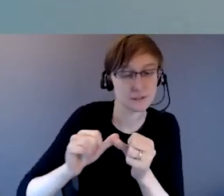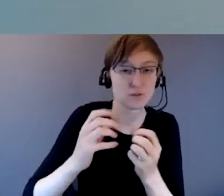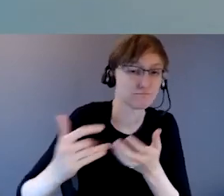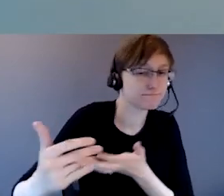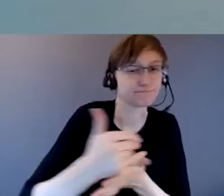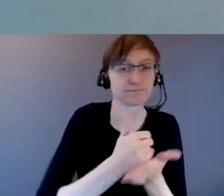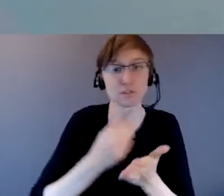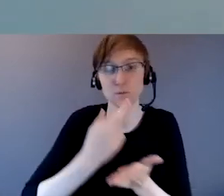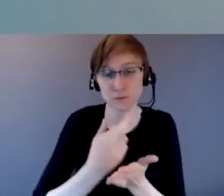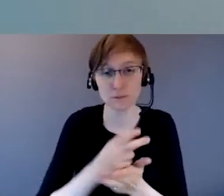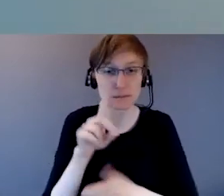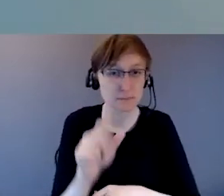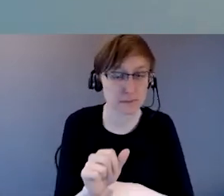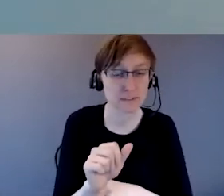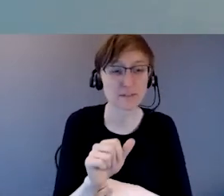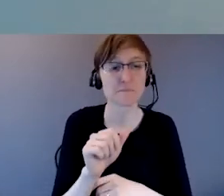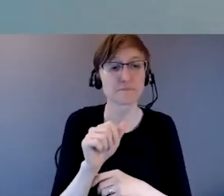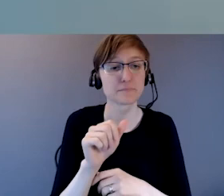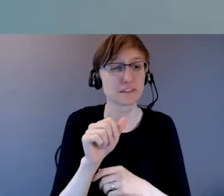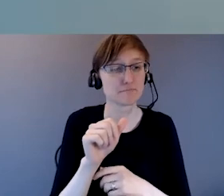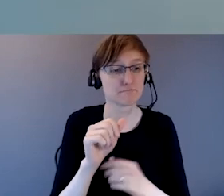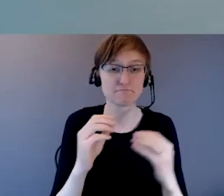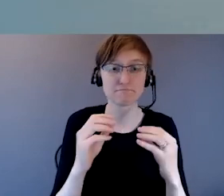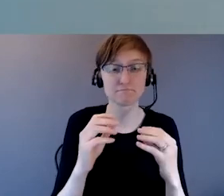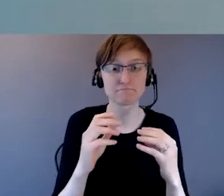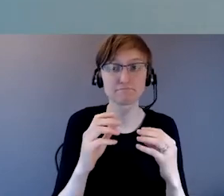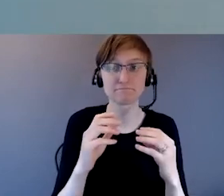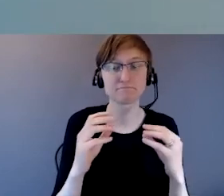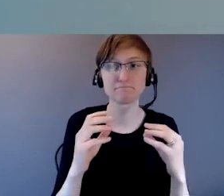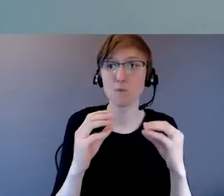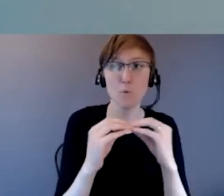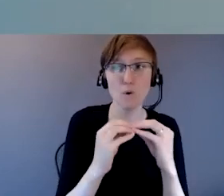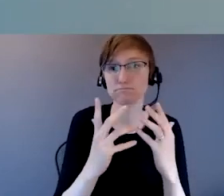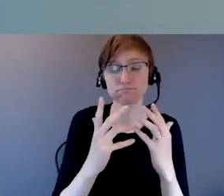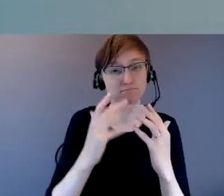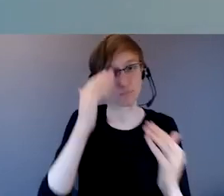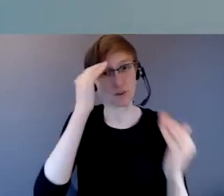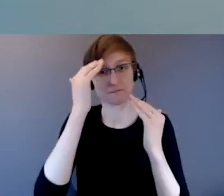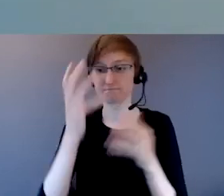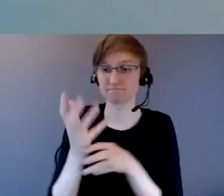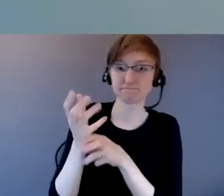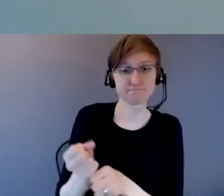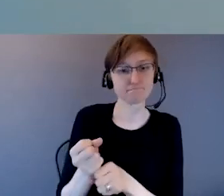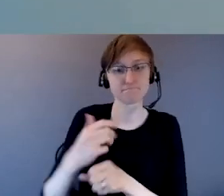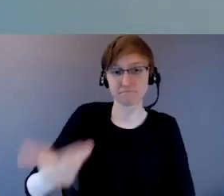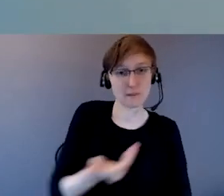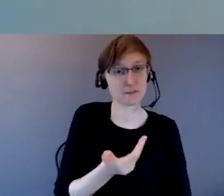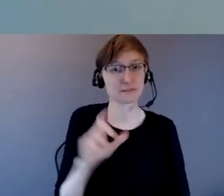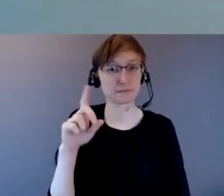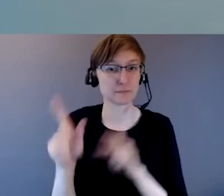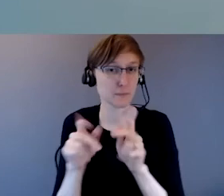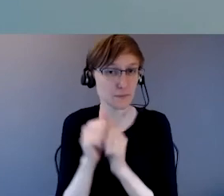confidence in increasingly integrating more and more individuals experiencing disability within the workplace.